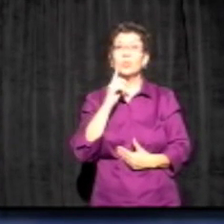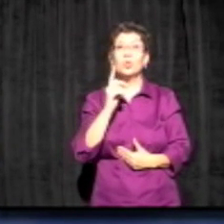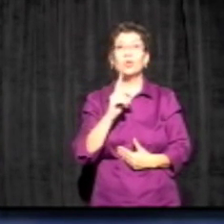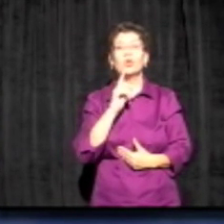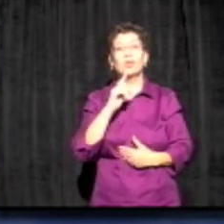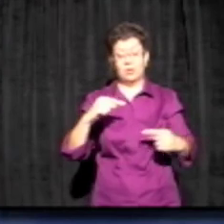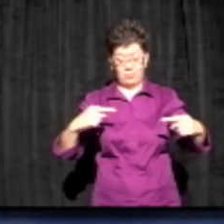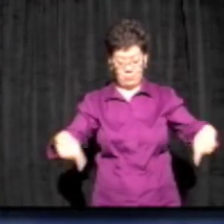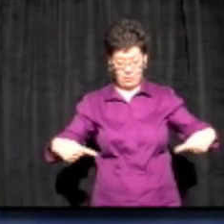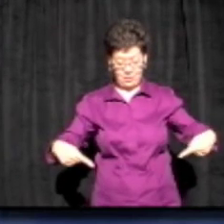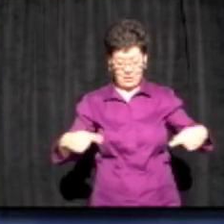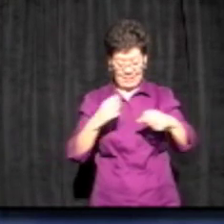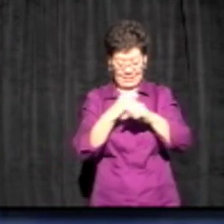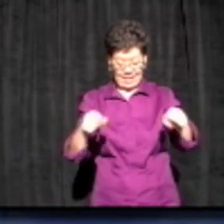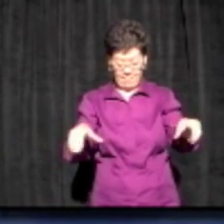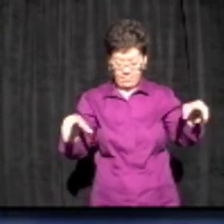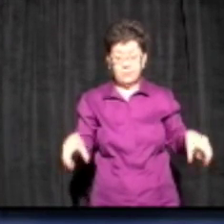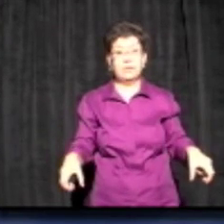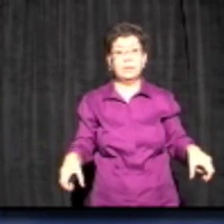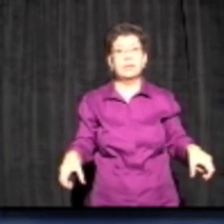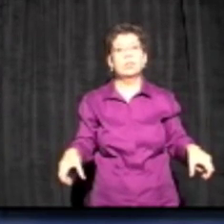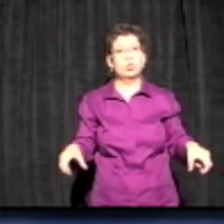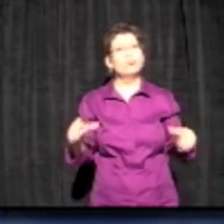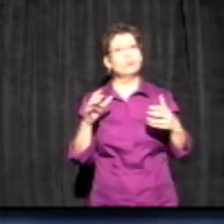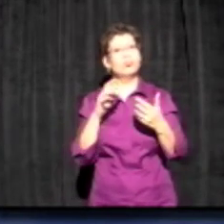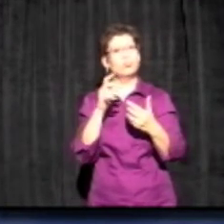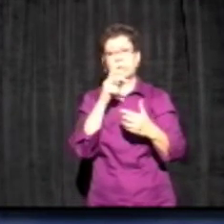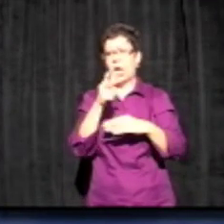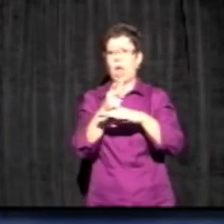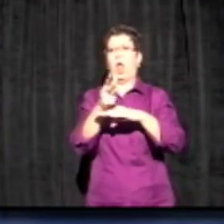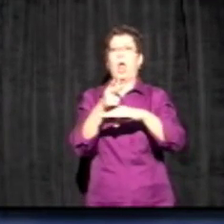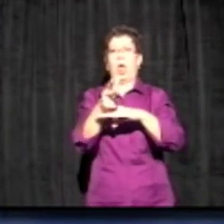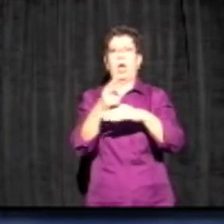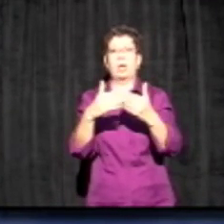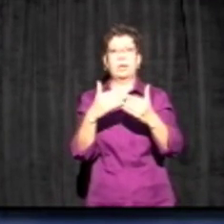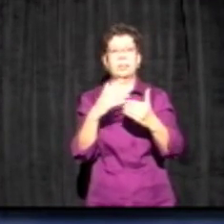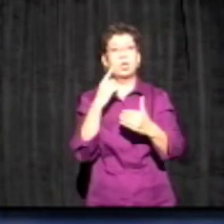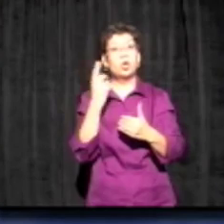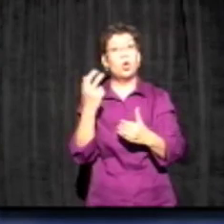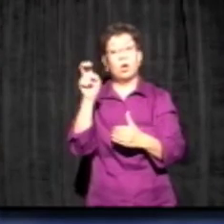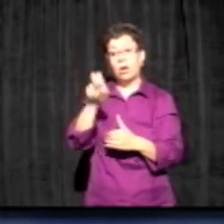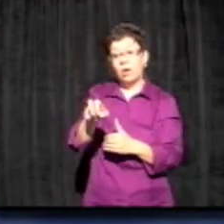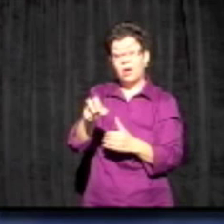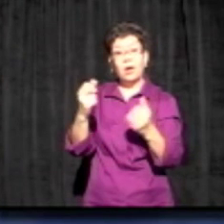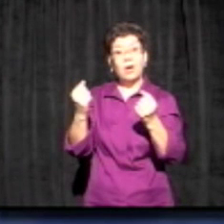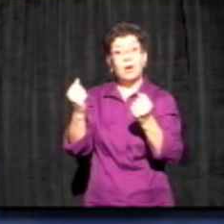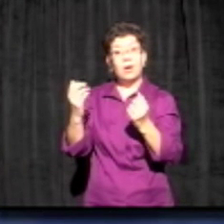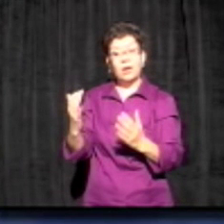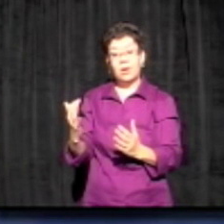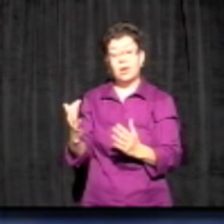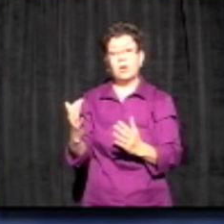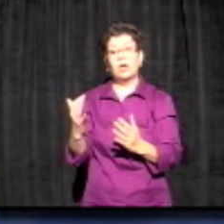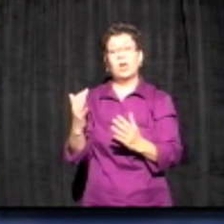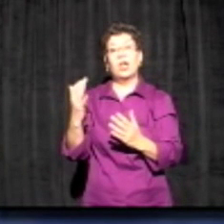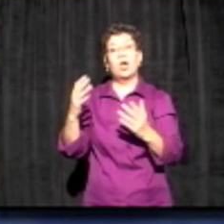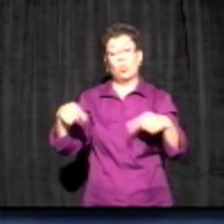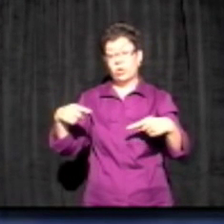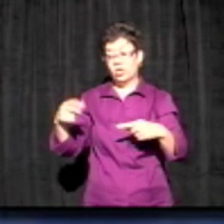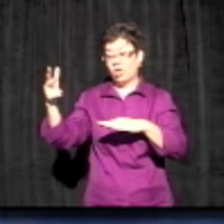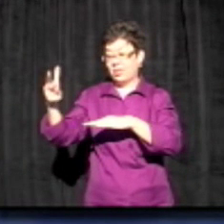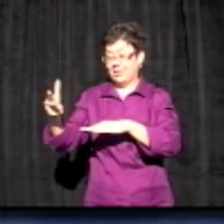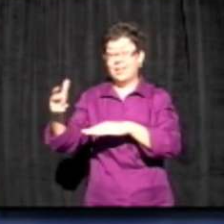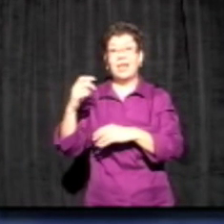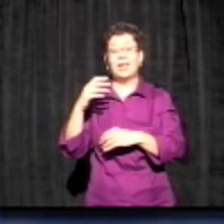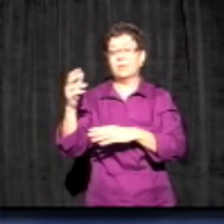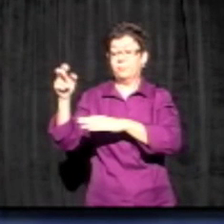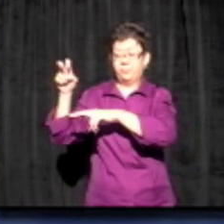secure a wheelchair safely and can easily accommodate a driver, wheelchair passenger, and up to 4 seated passengers with